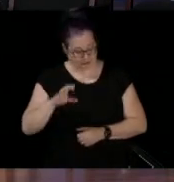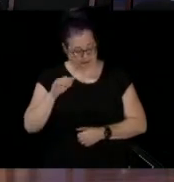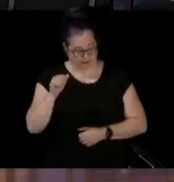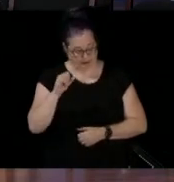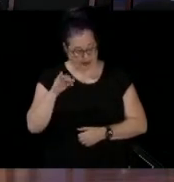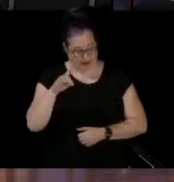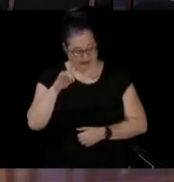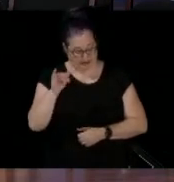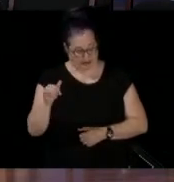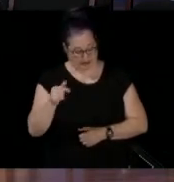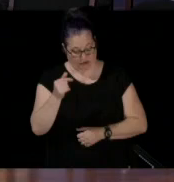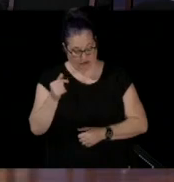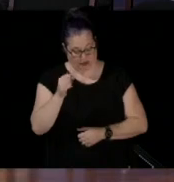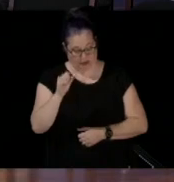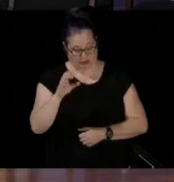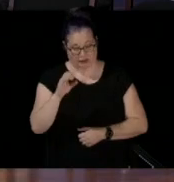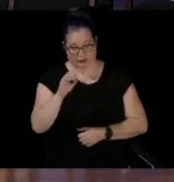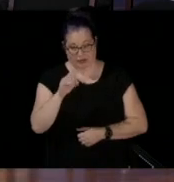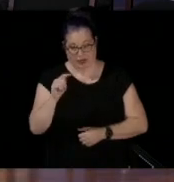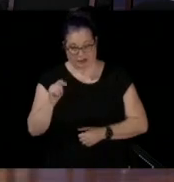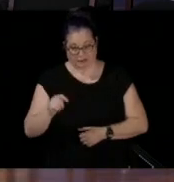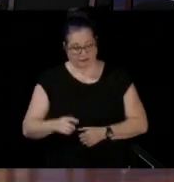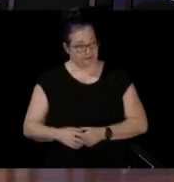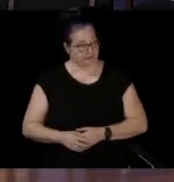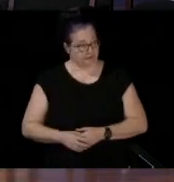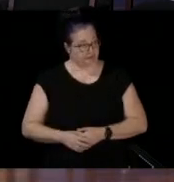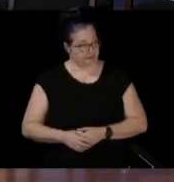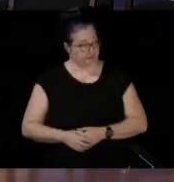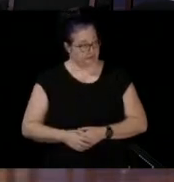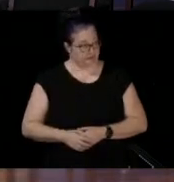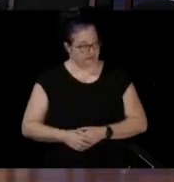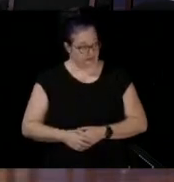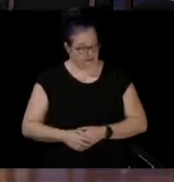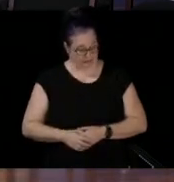Cassidy Jean Scott.